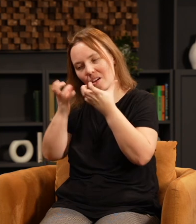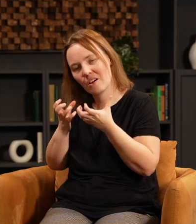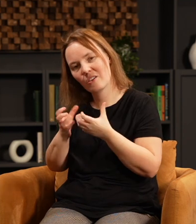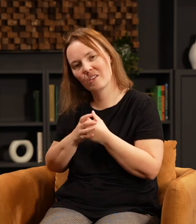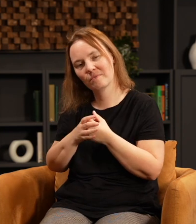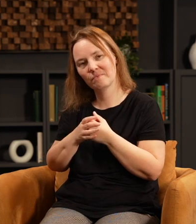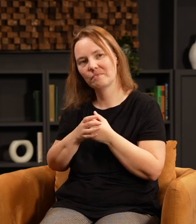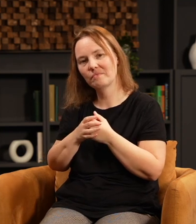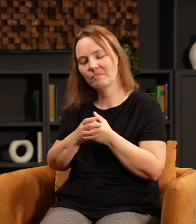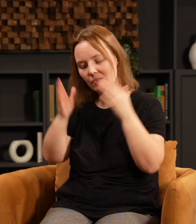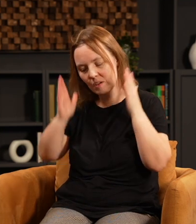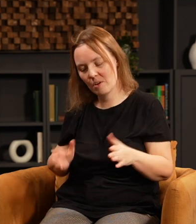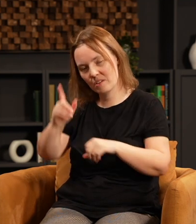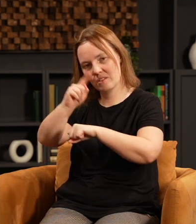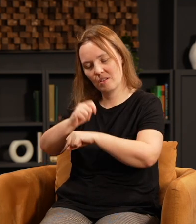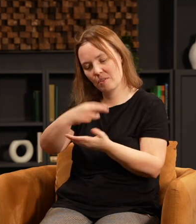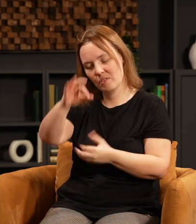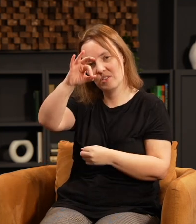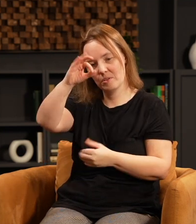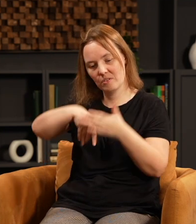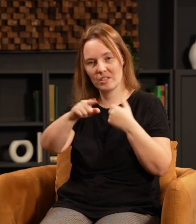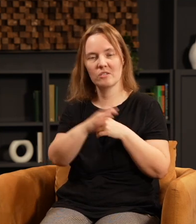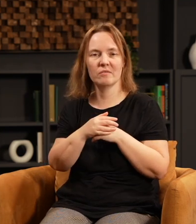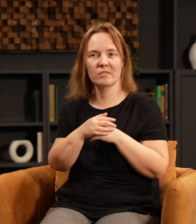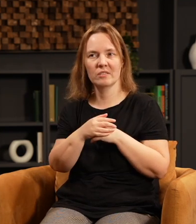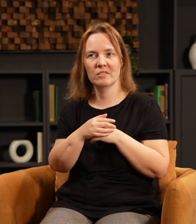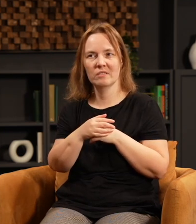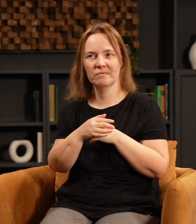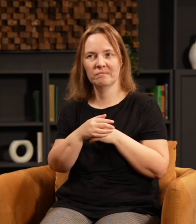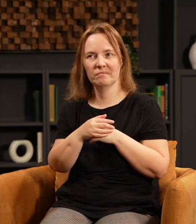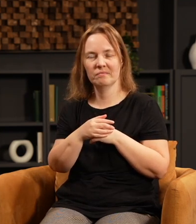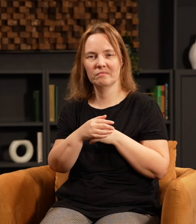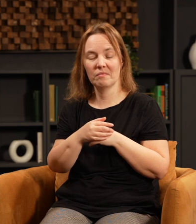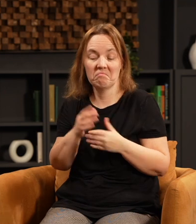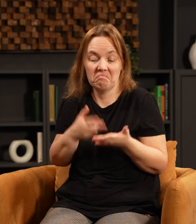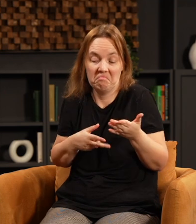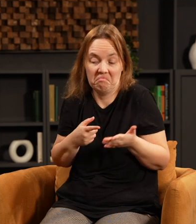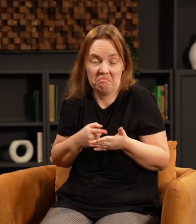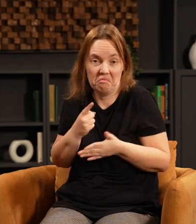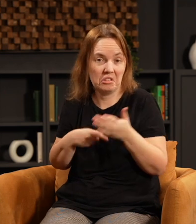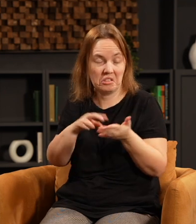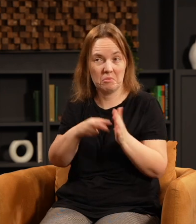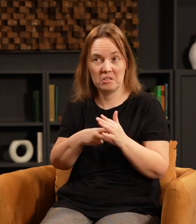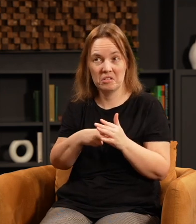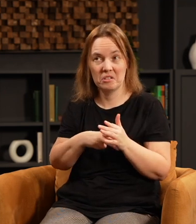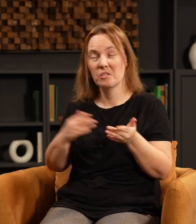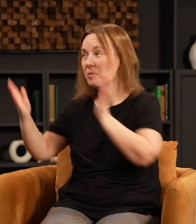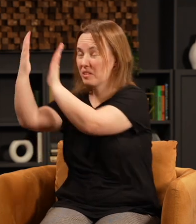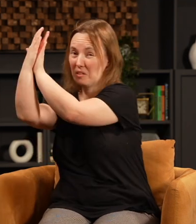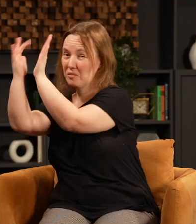body is a temple of the Holy Spirit who is in you. What does that mean? That means you can be as close to Jesus as you want to